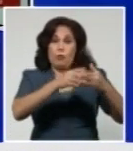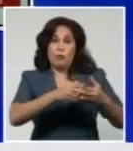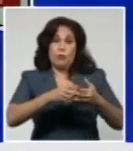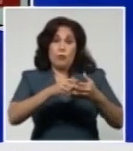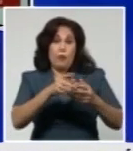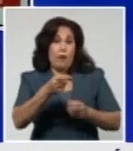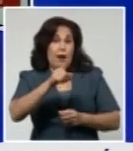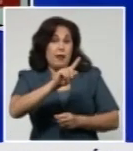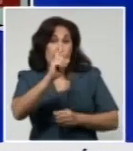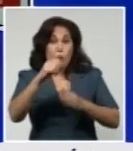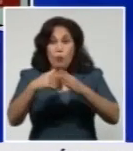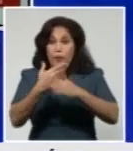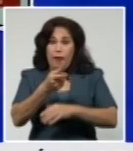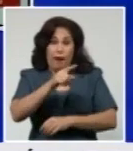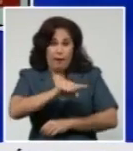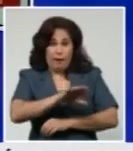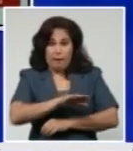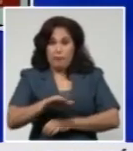with